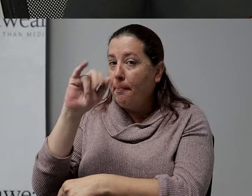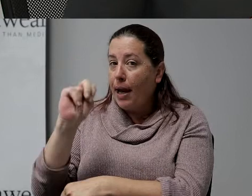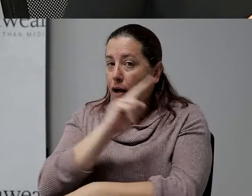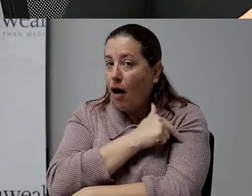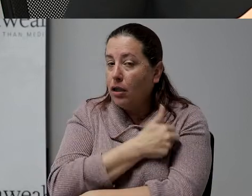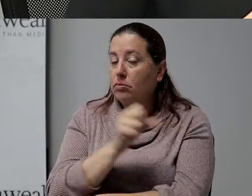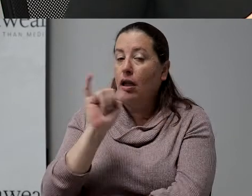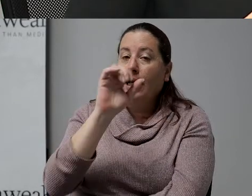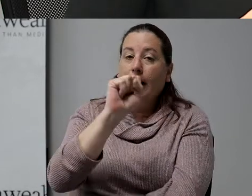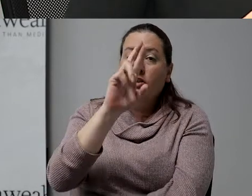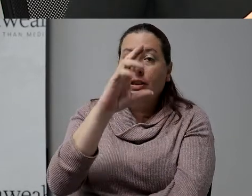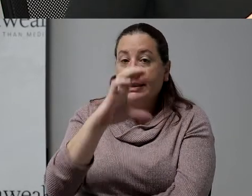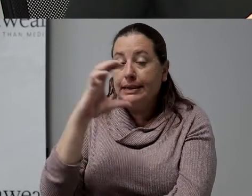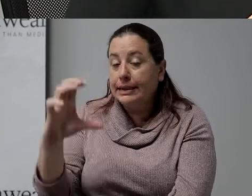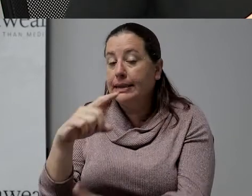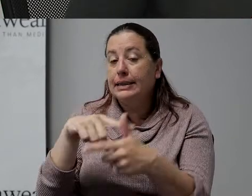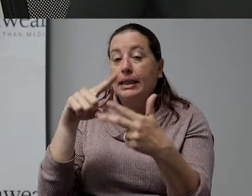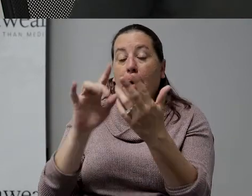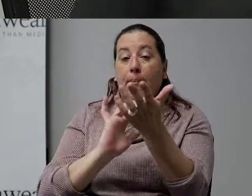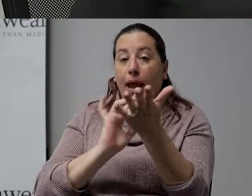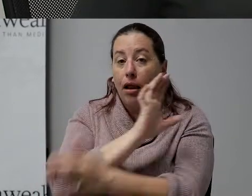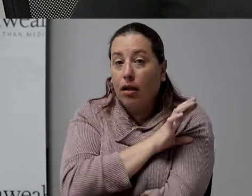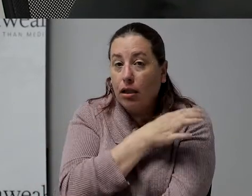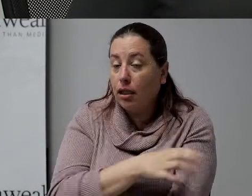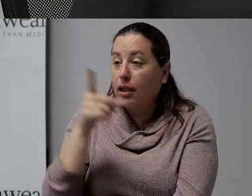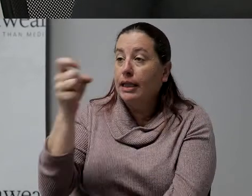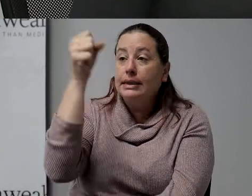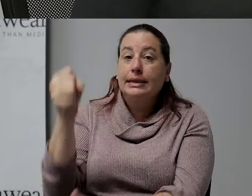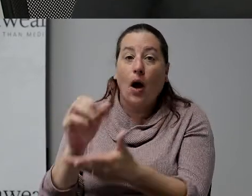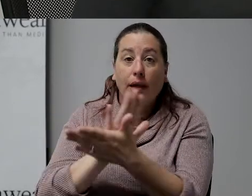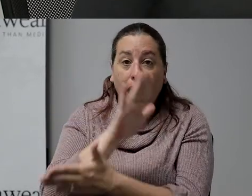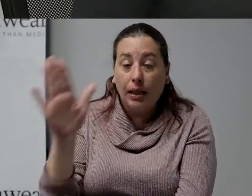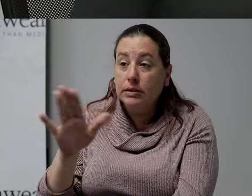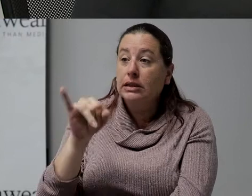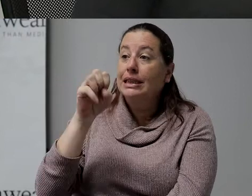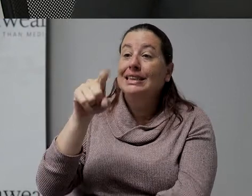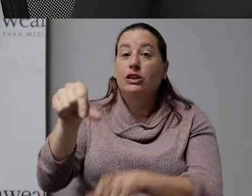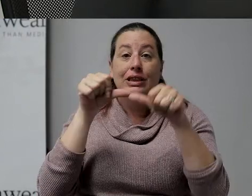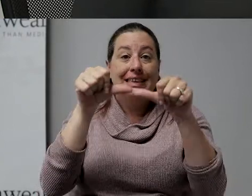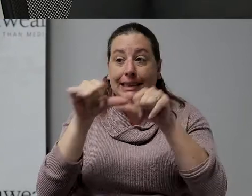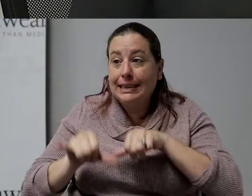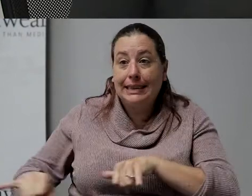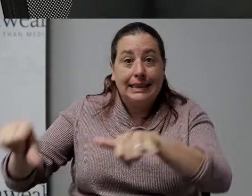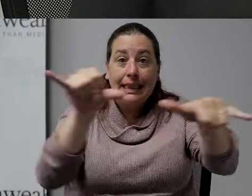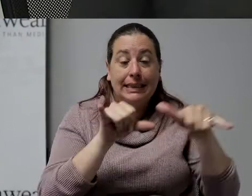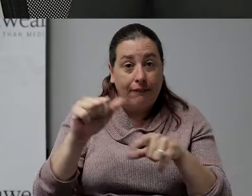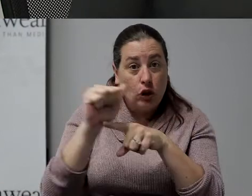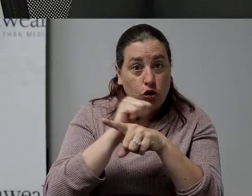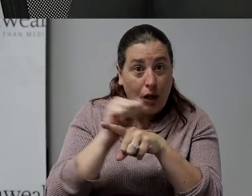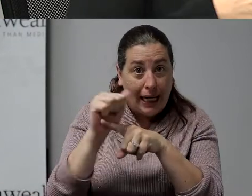the medical clinic, our South Campus? And is there consistency in the training at the